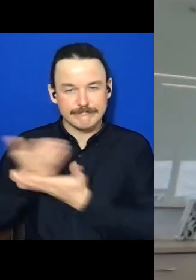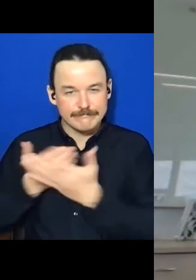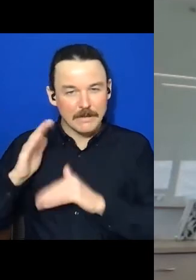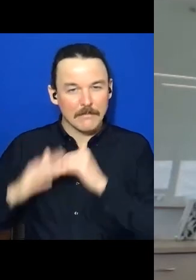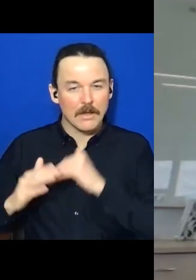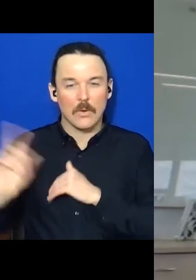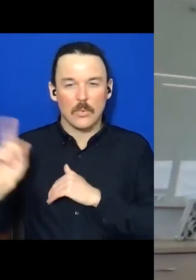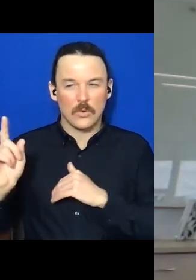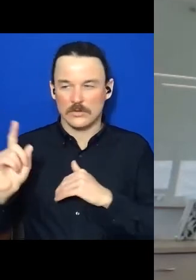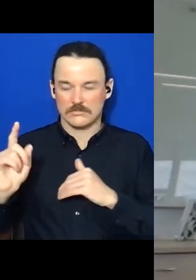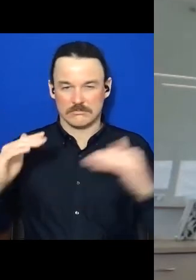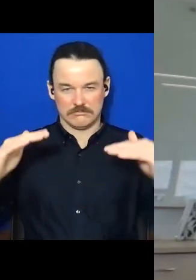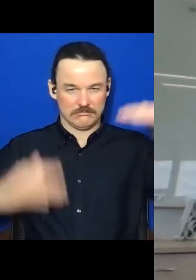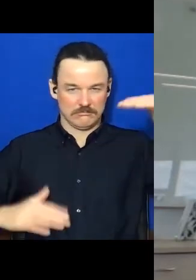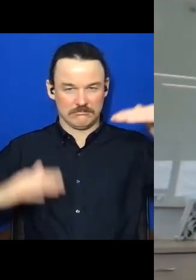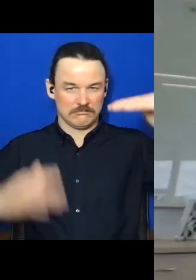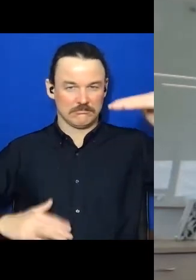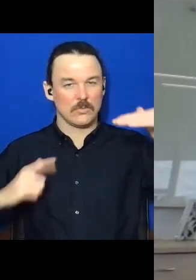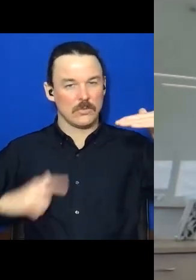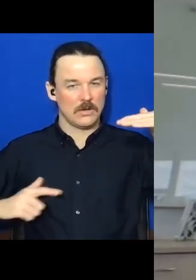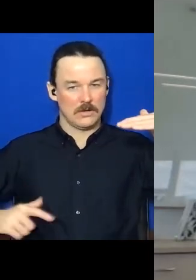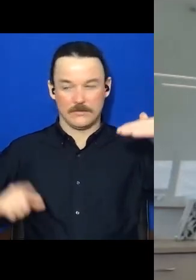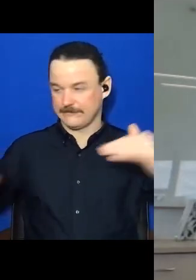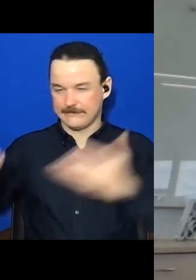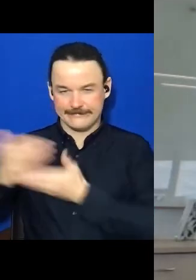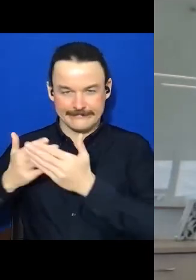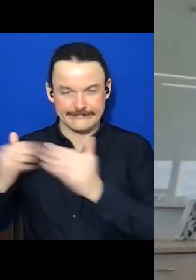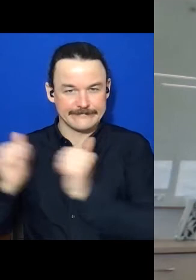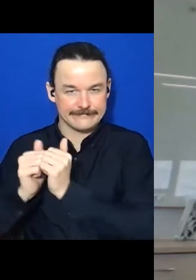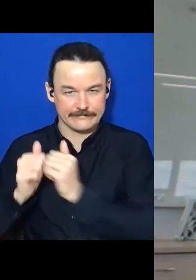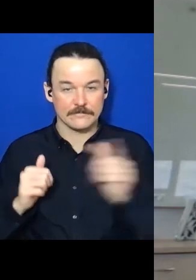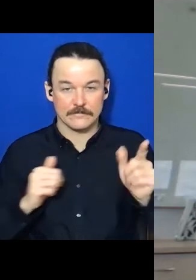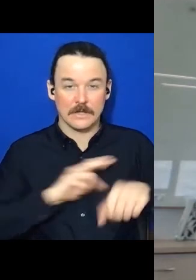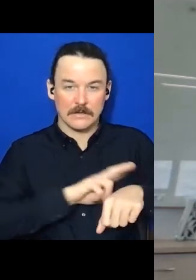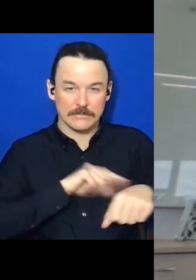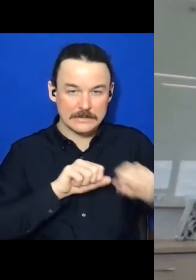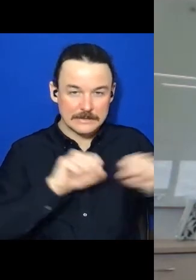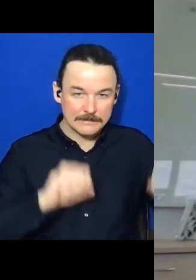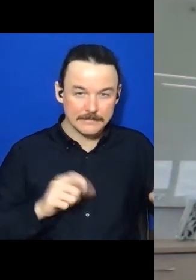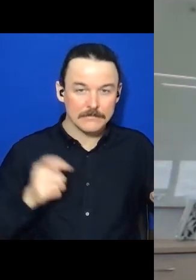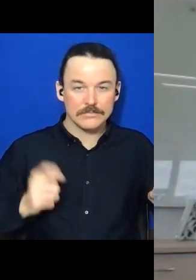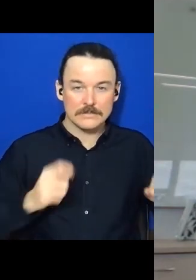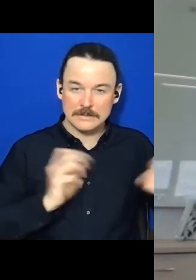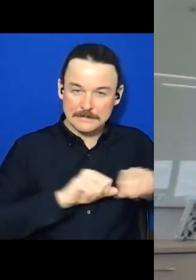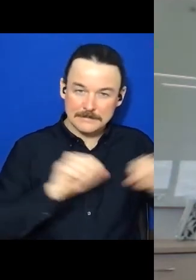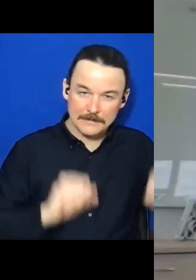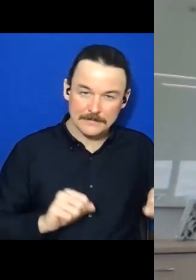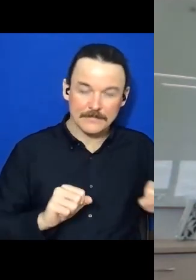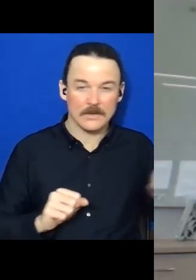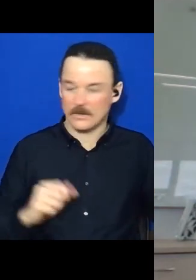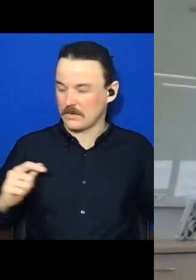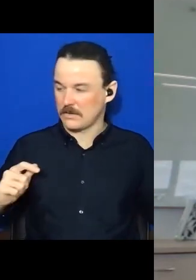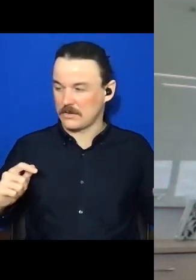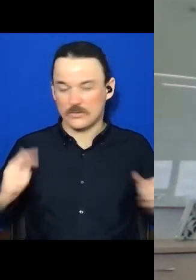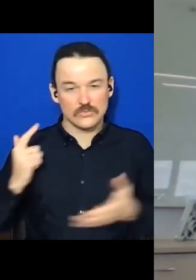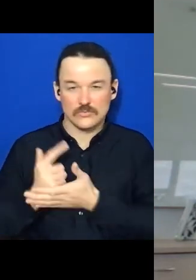of Māori offending and victimisation in the criminal justice system needed to be addressed. At that time, I think